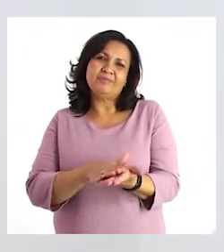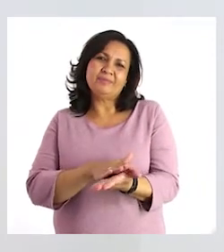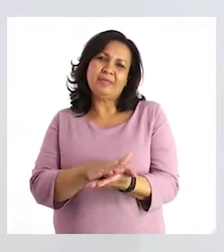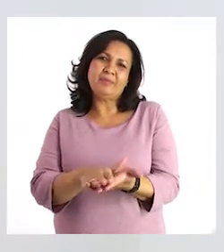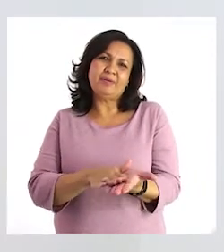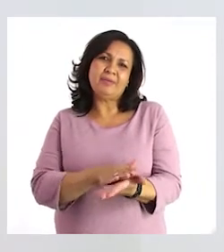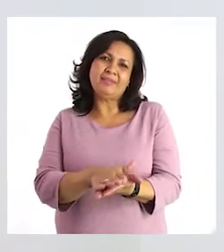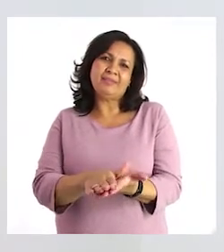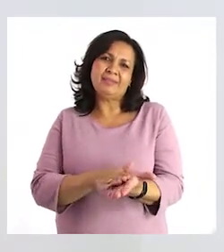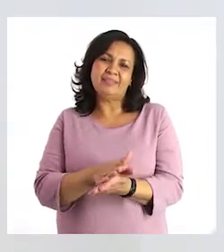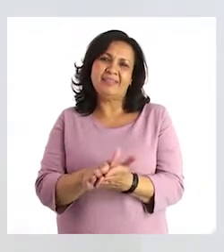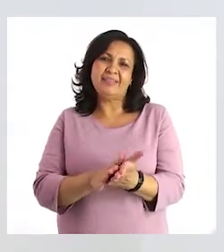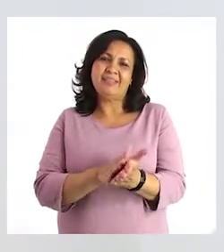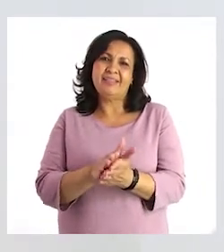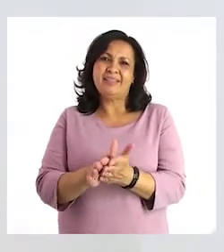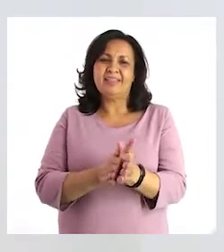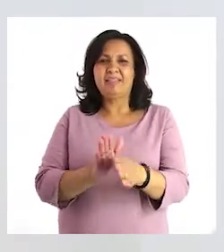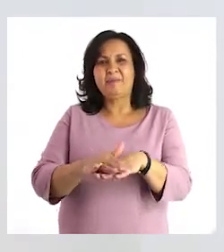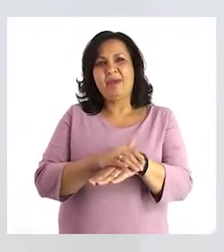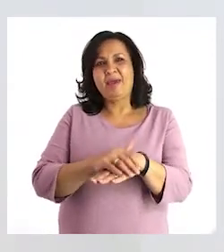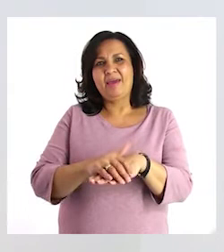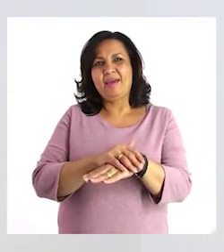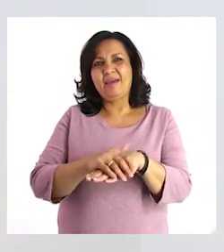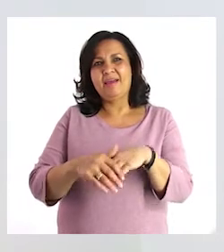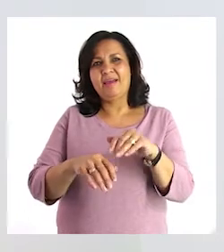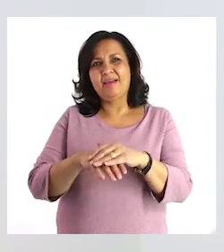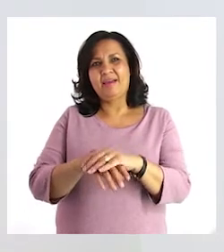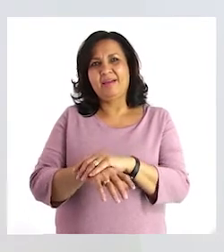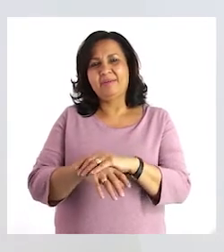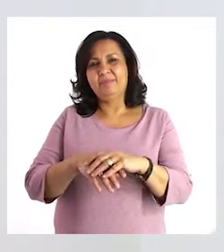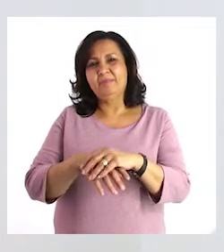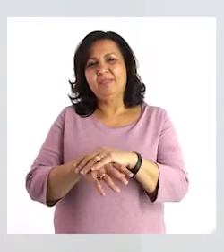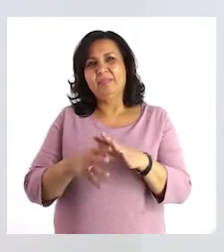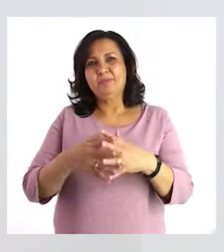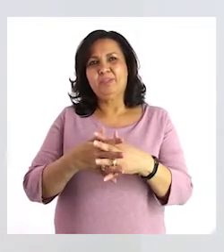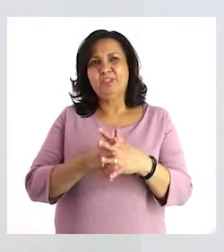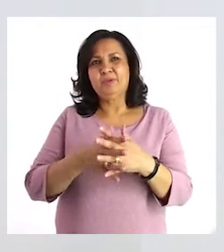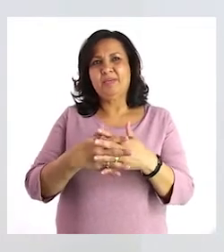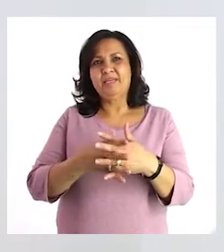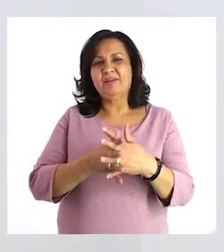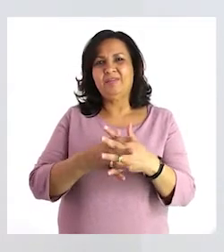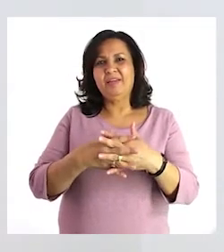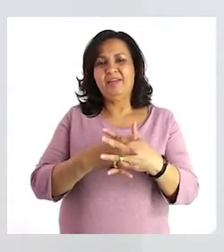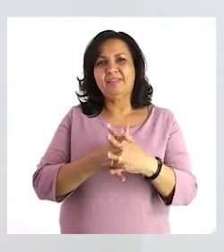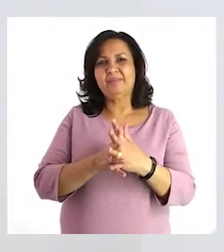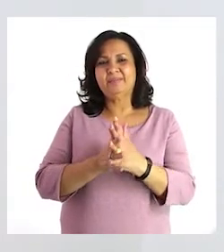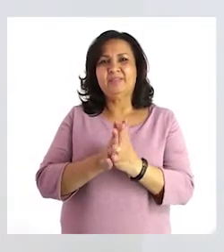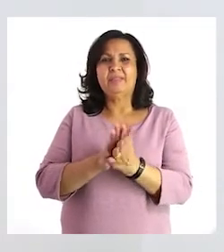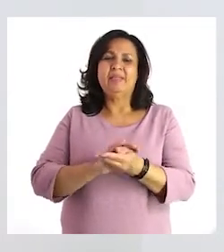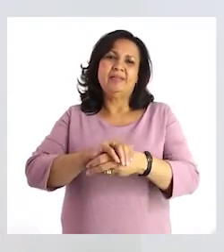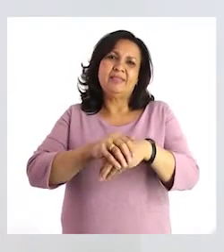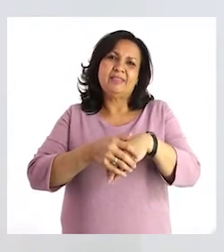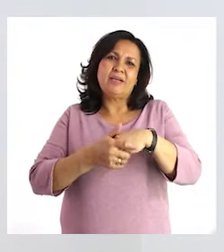and we rub our hands together, and on the back side of our hands, and between our fingers, and we